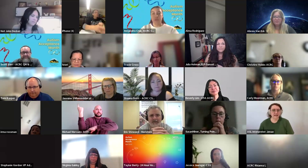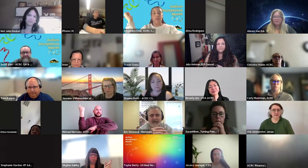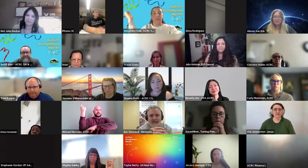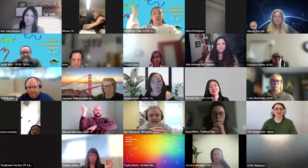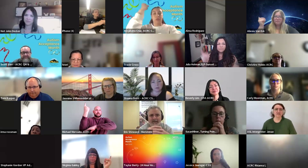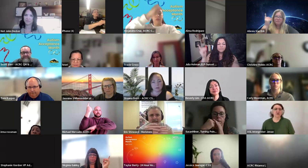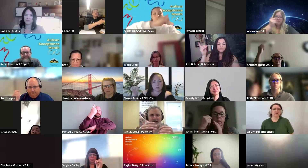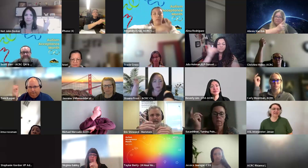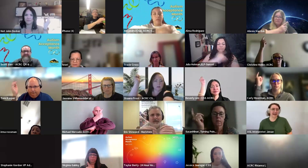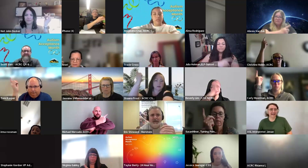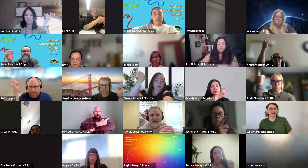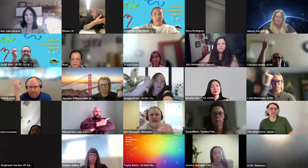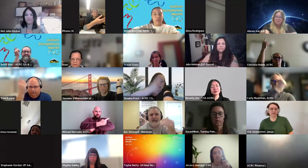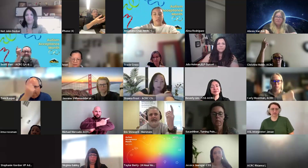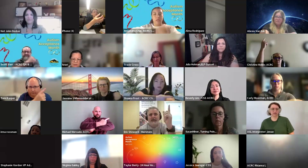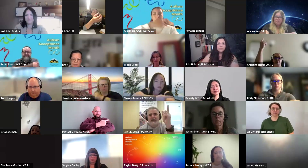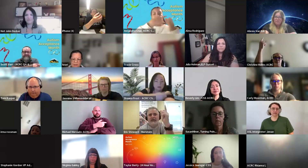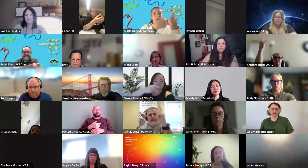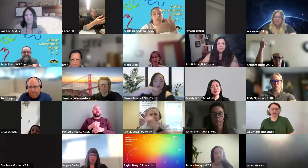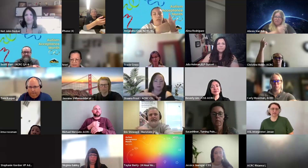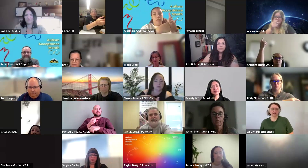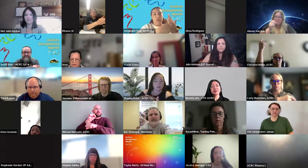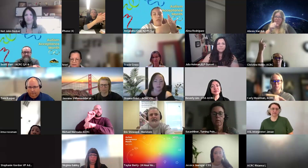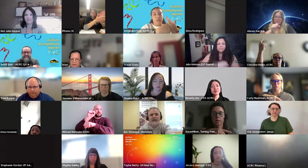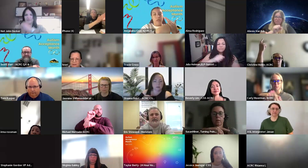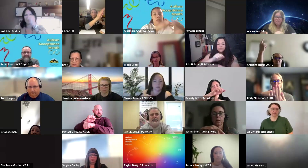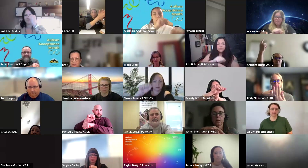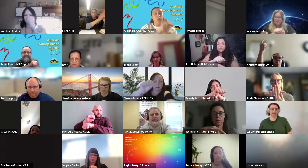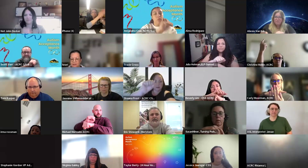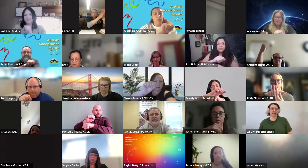We'll do those again. So day,